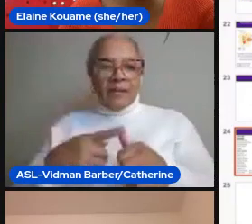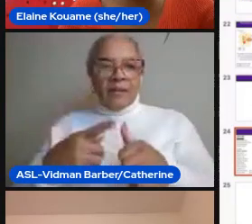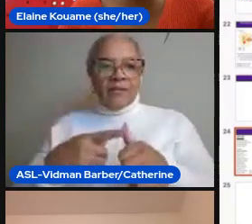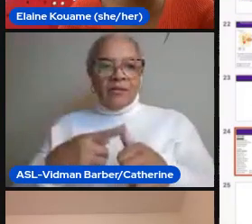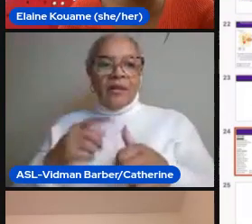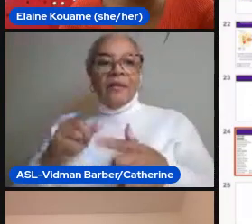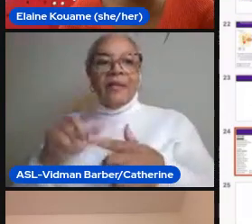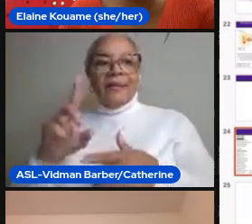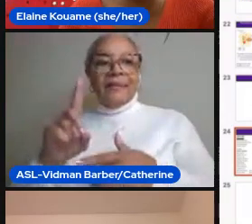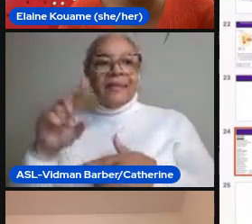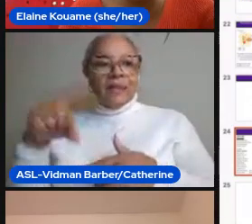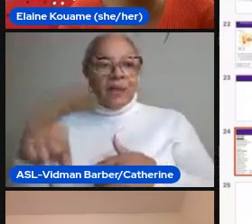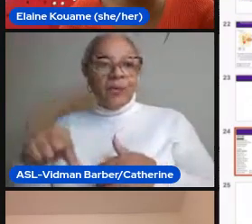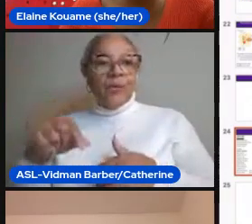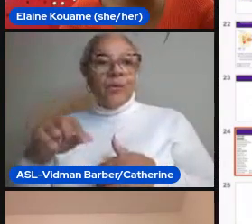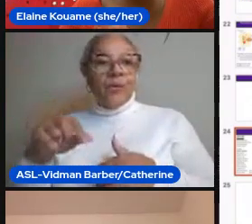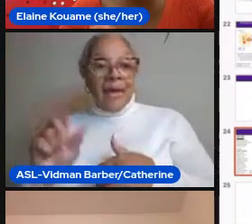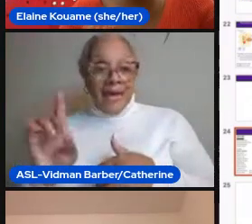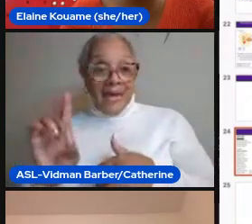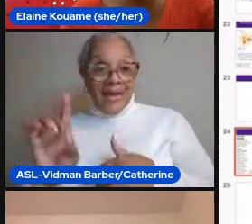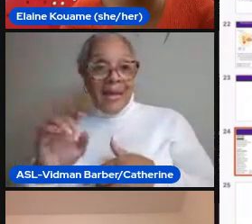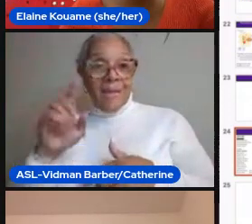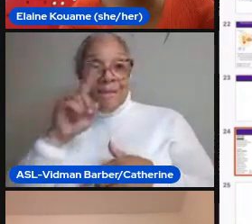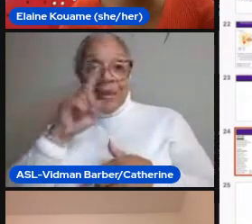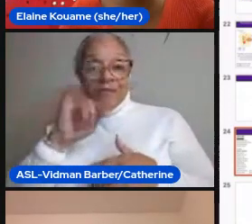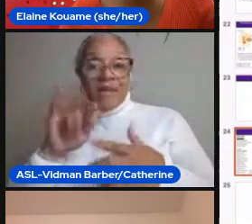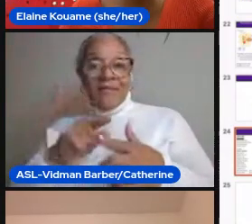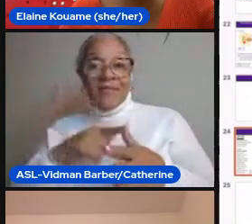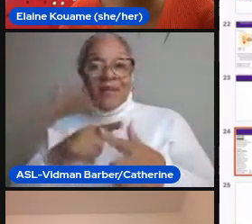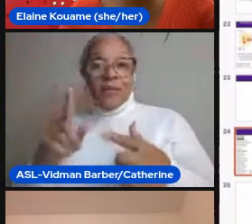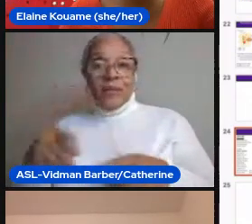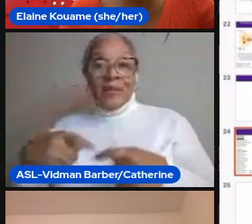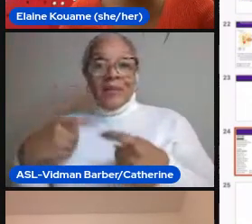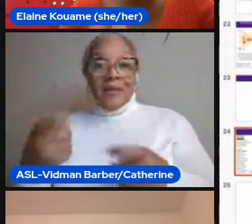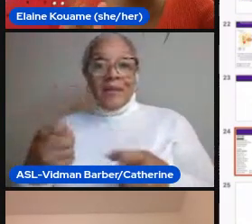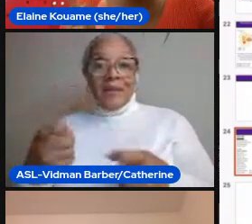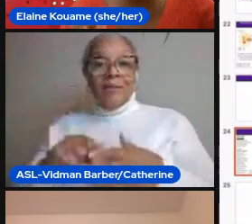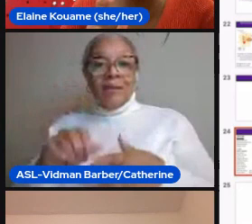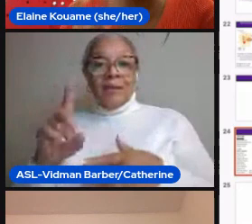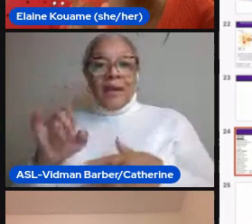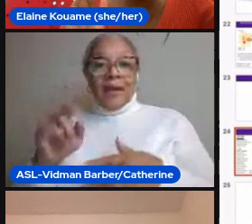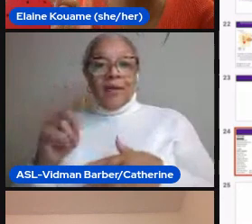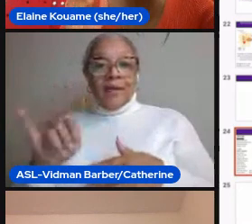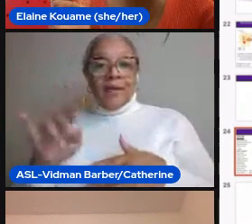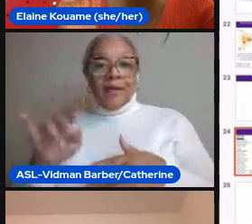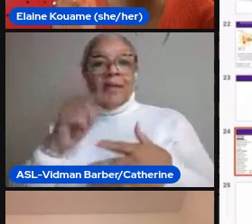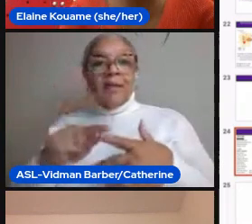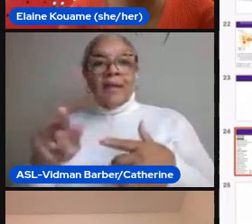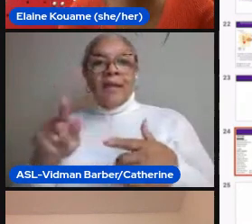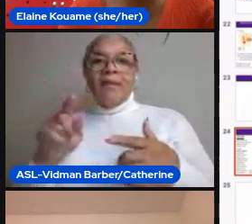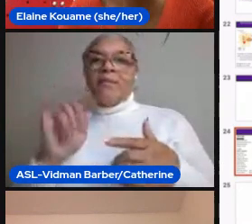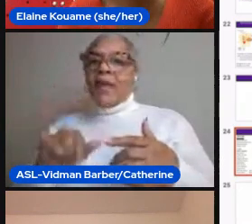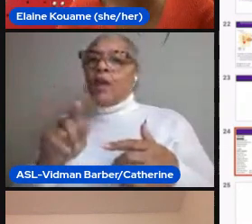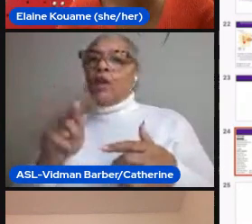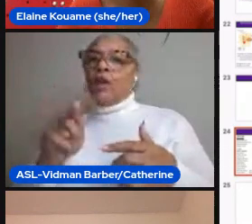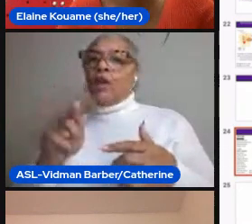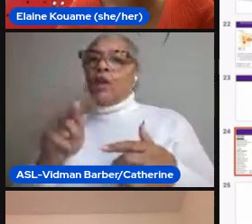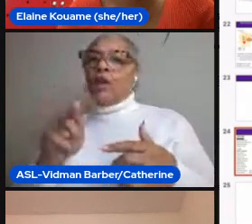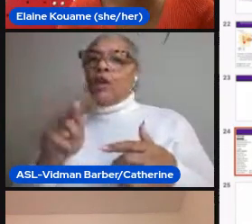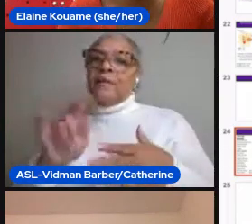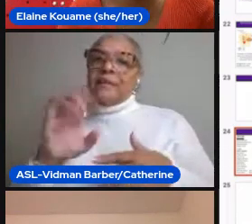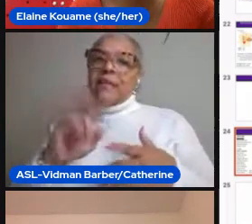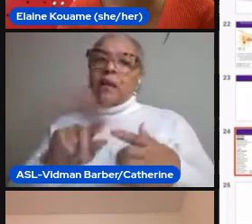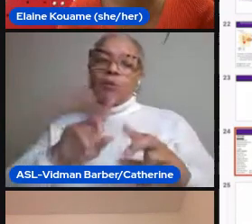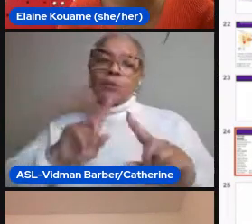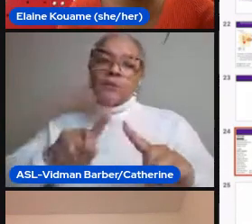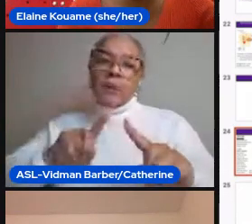DQ2 and DQ8 mice, and then we can give them gliadin, which is the component of gluten that the T cell are responding